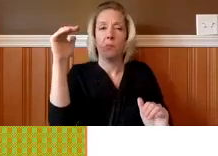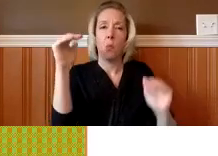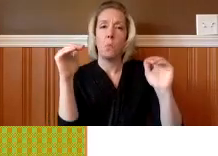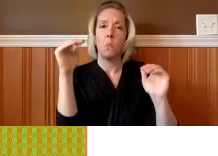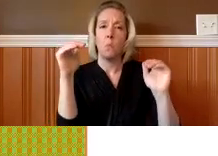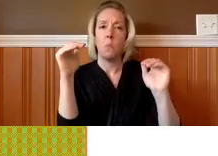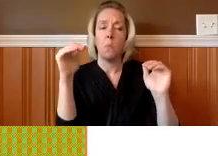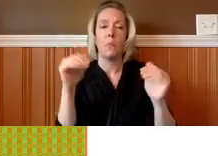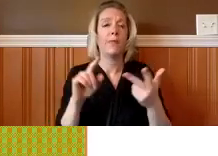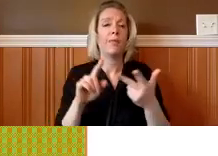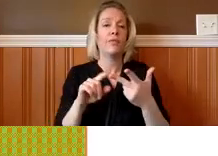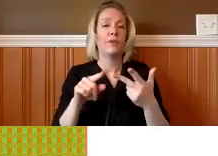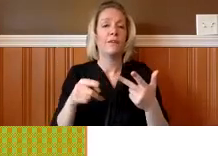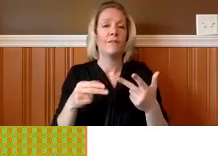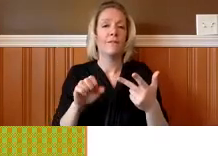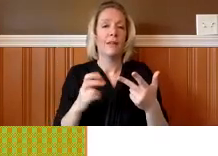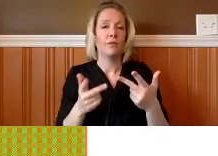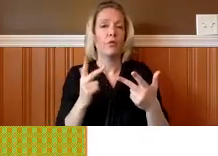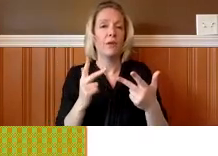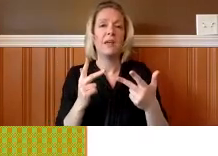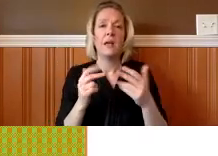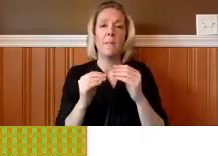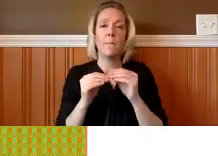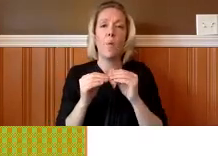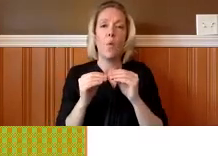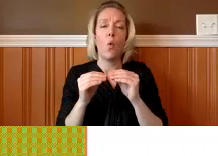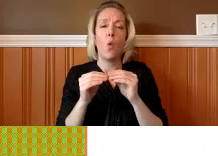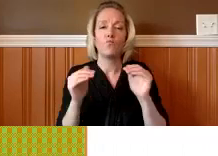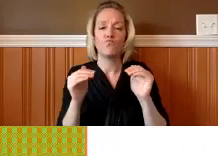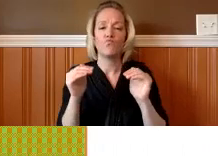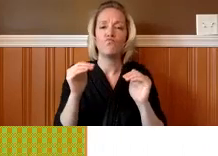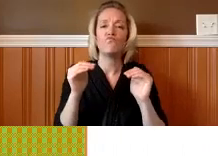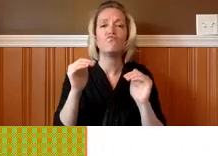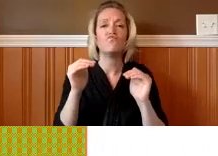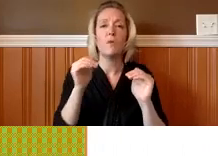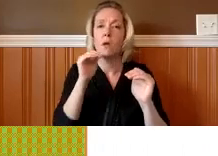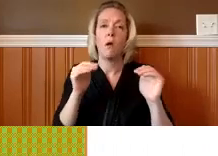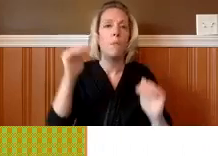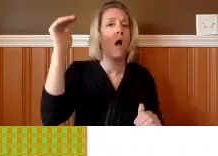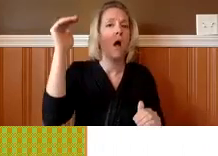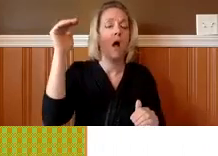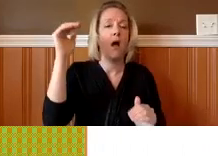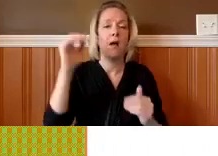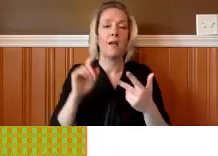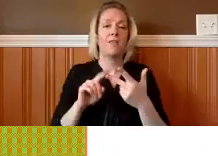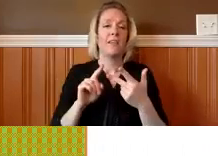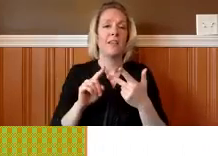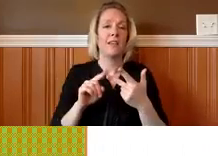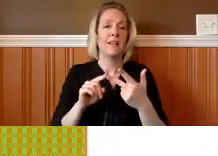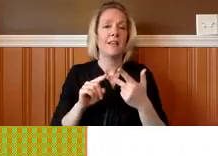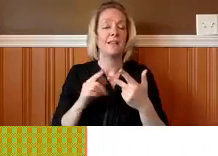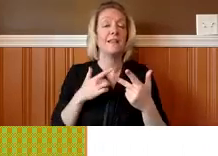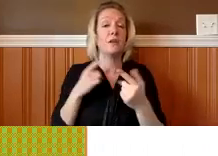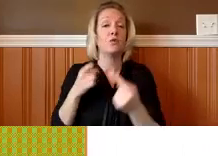Phase 3 is the same. We really see a lot of resolution and really see our students struggle most in complex